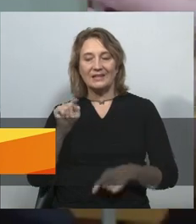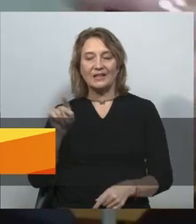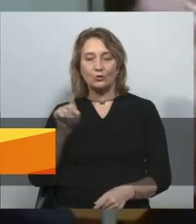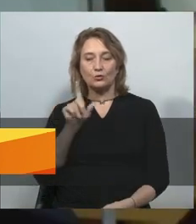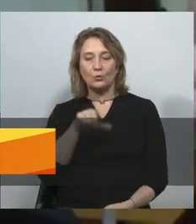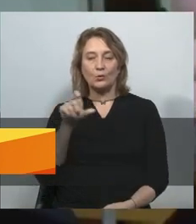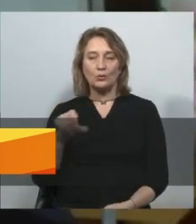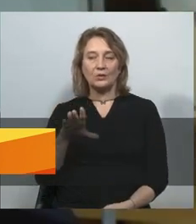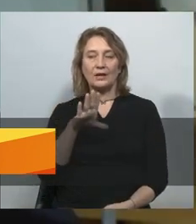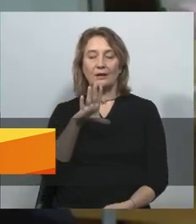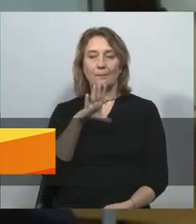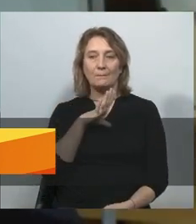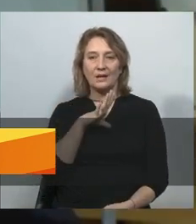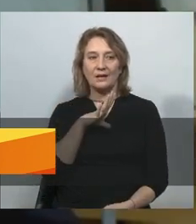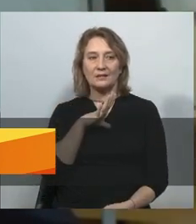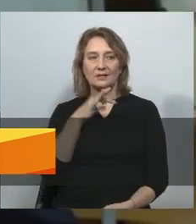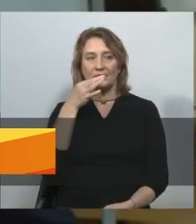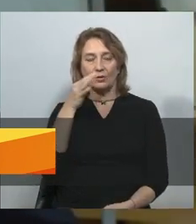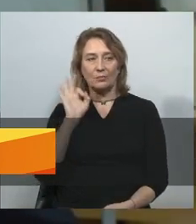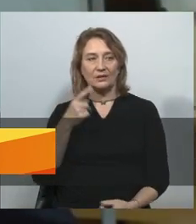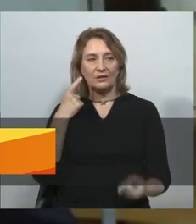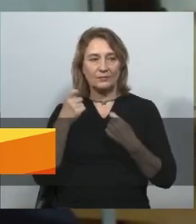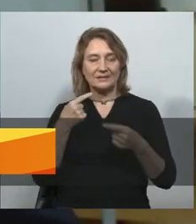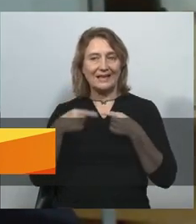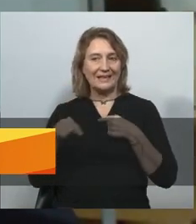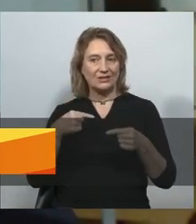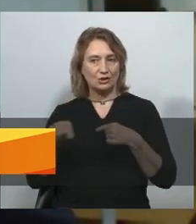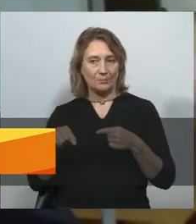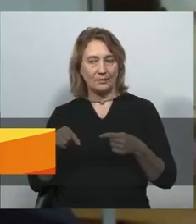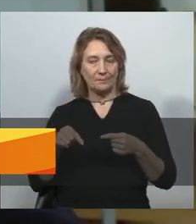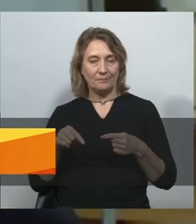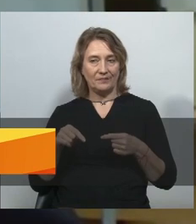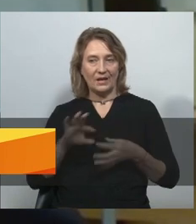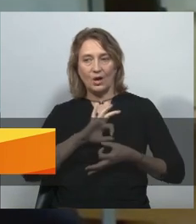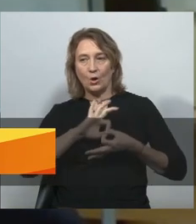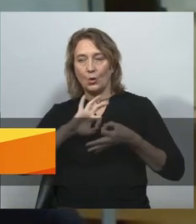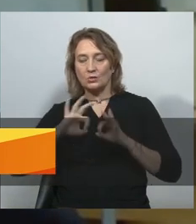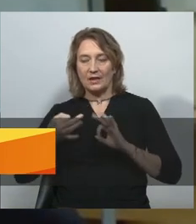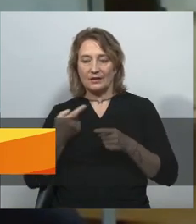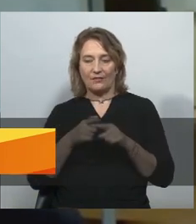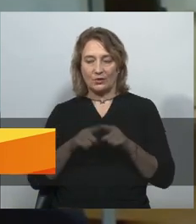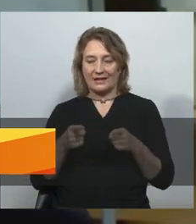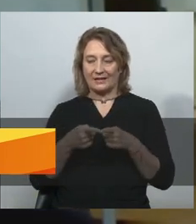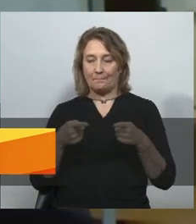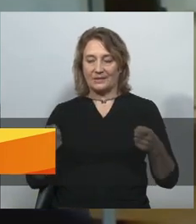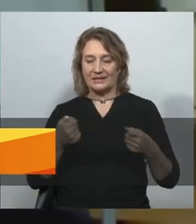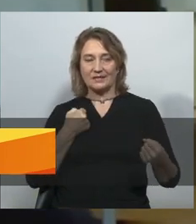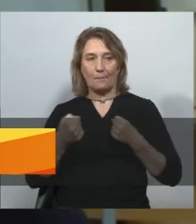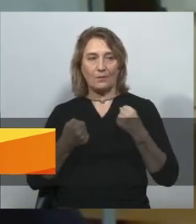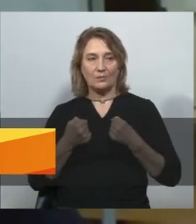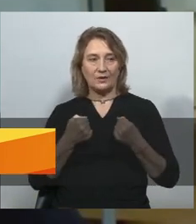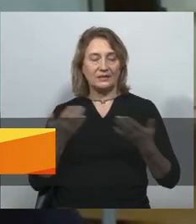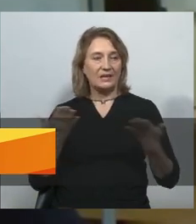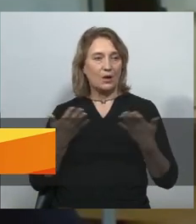other channels so that people would have a connection between one piece of information with another piece of information, which is going to make this